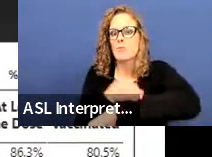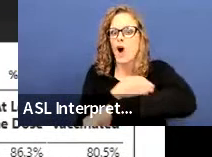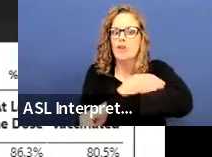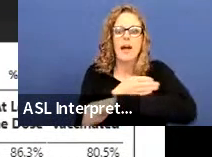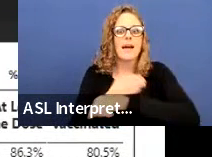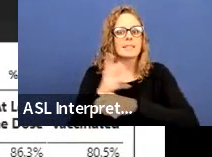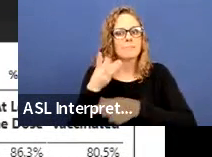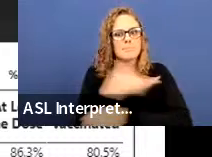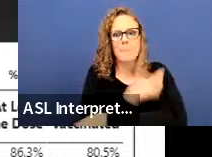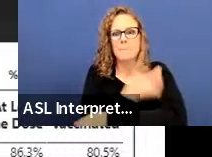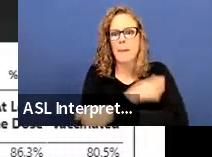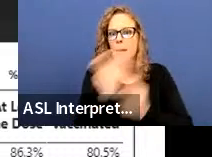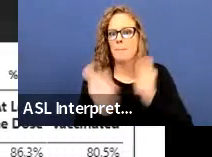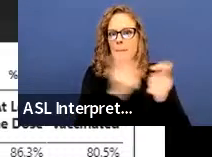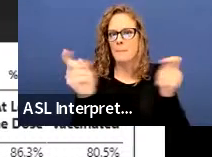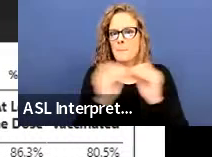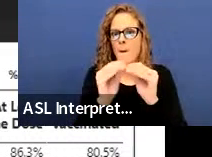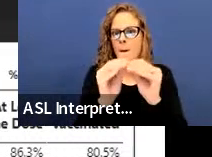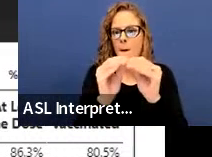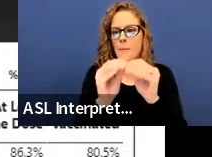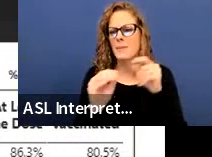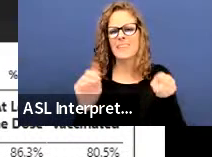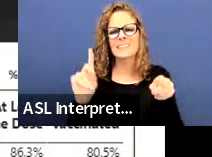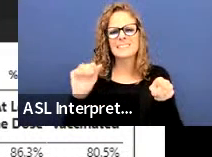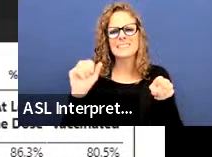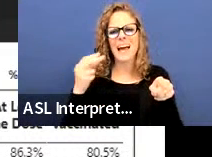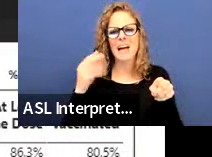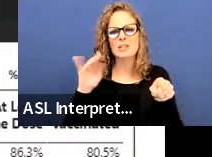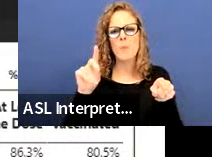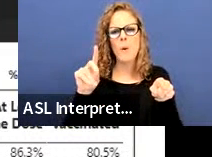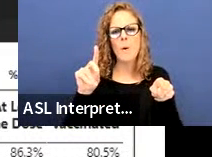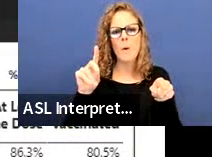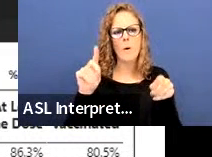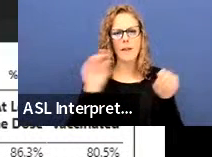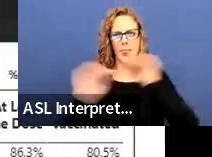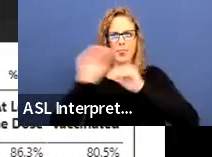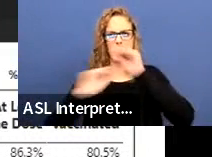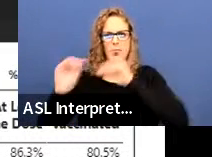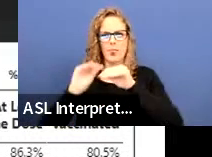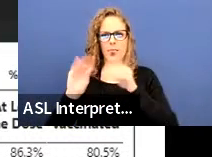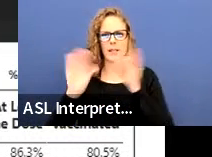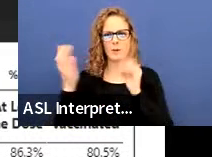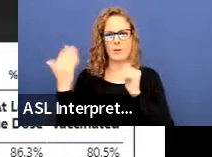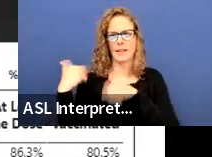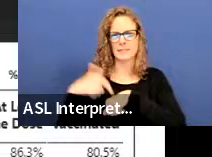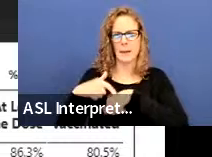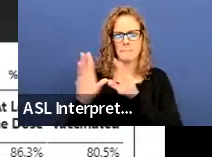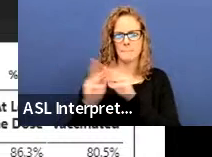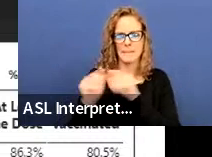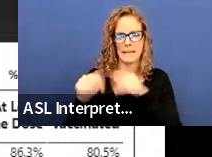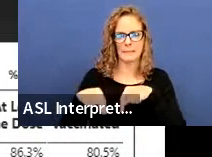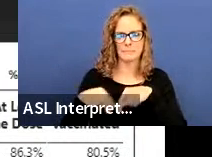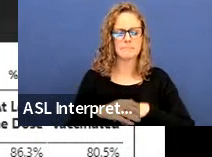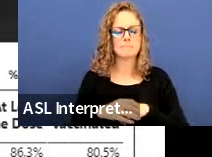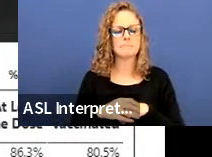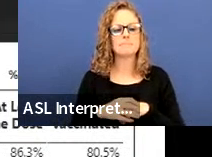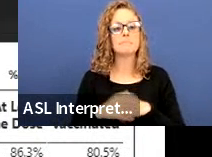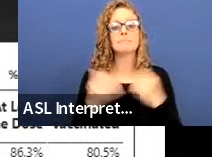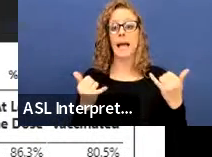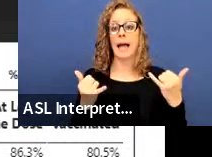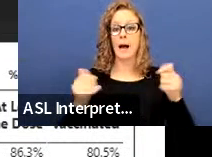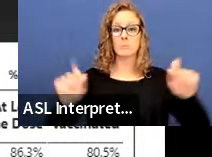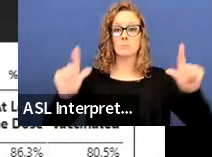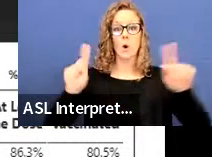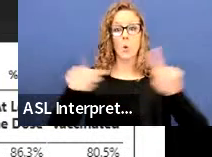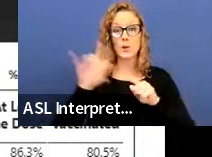vaccinations. So we changed the dashboard around, I think, since the last call. Now, what we show is when